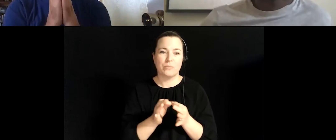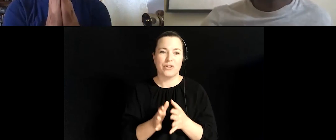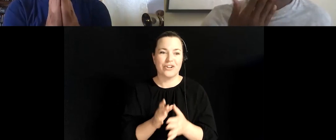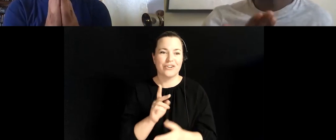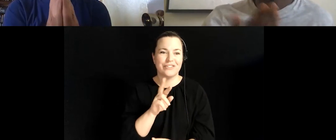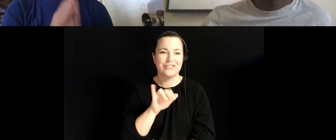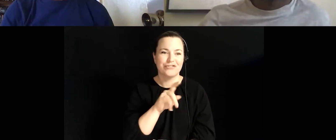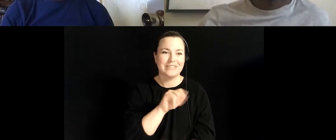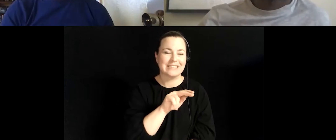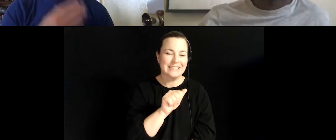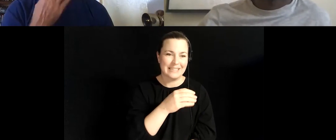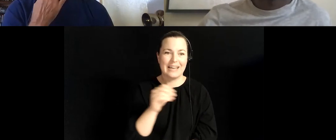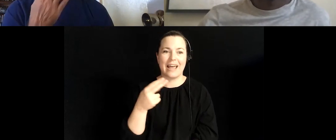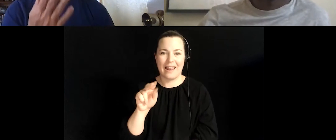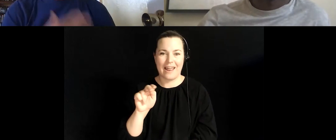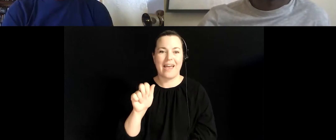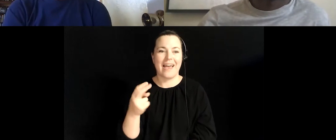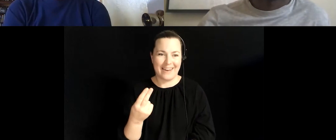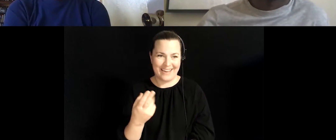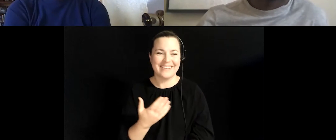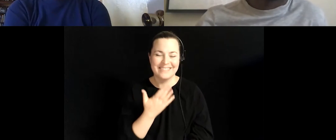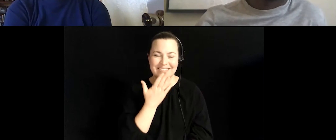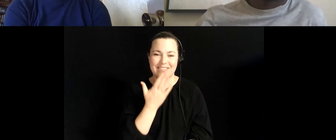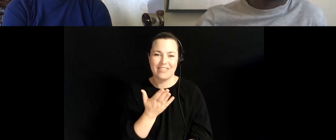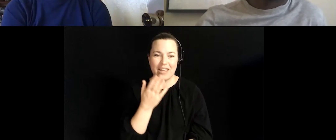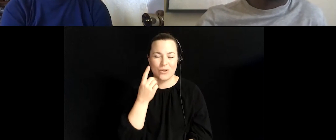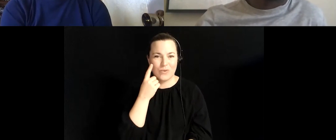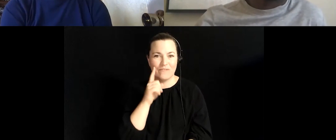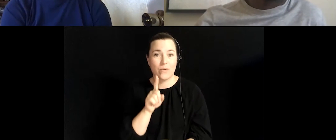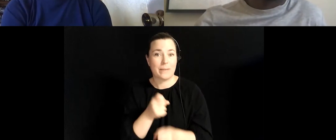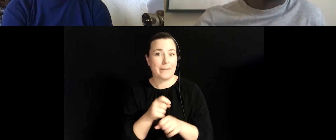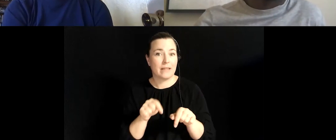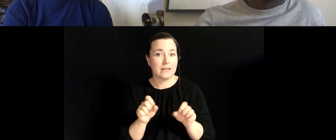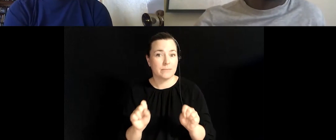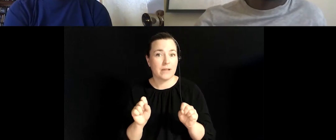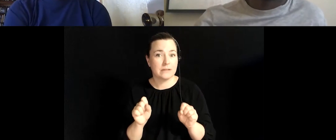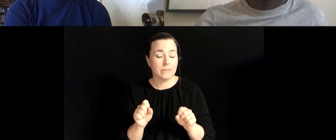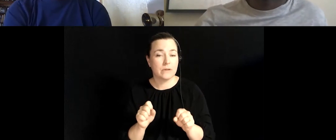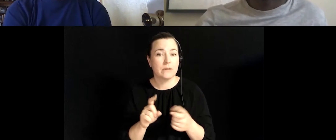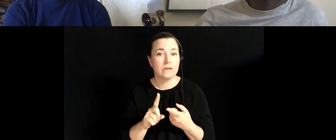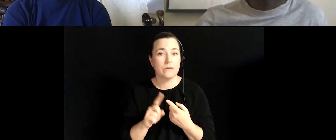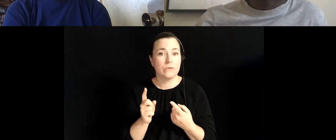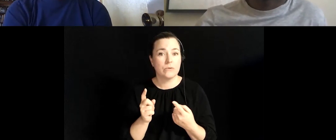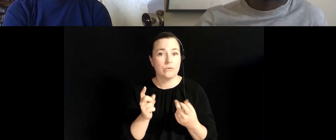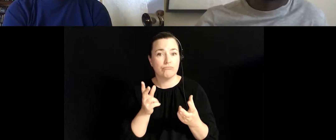Christina and Hannah. Thank you for making this possible to understand. And